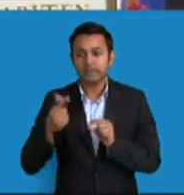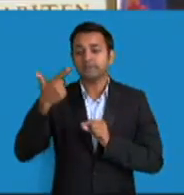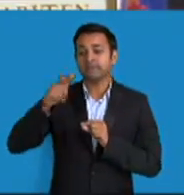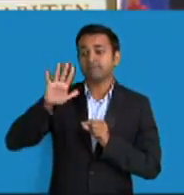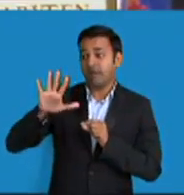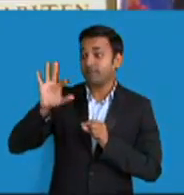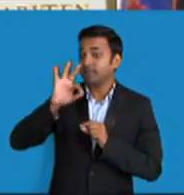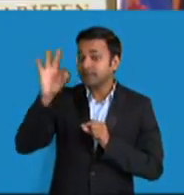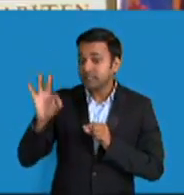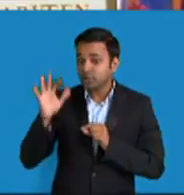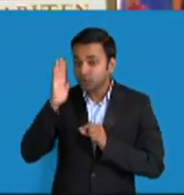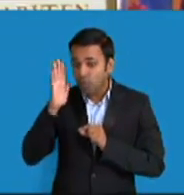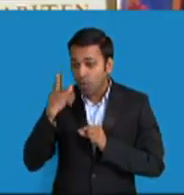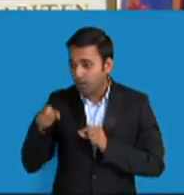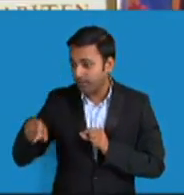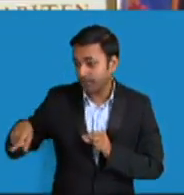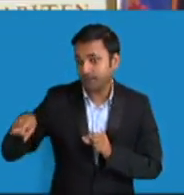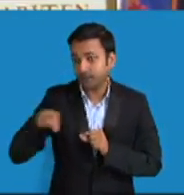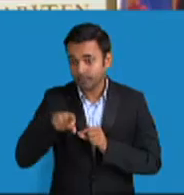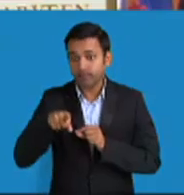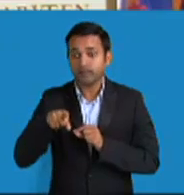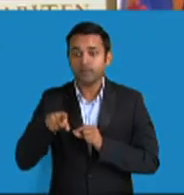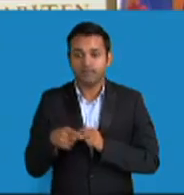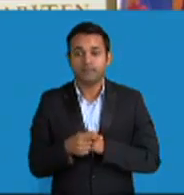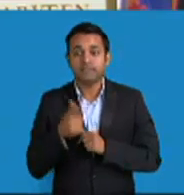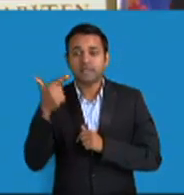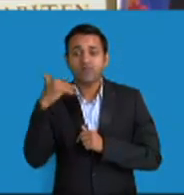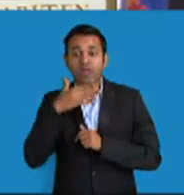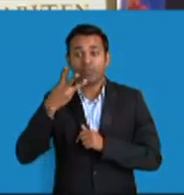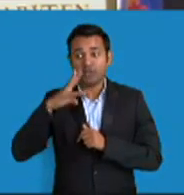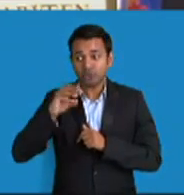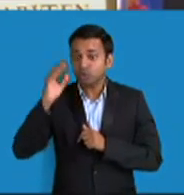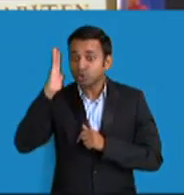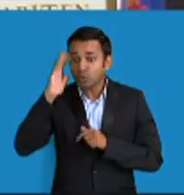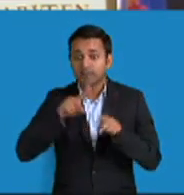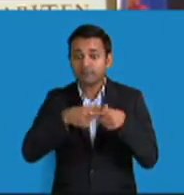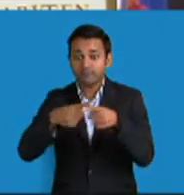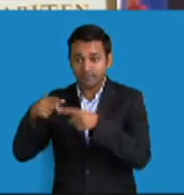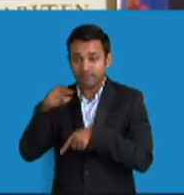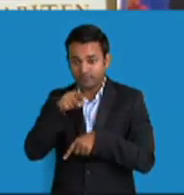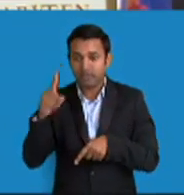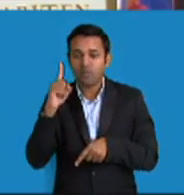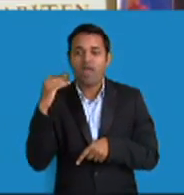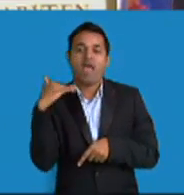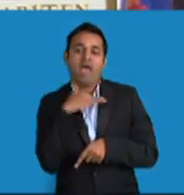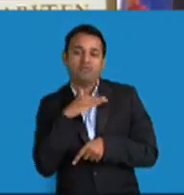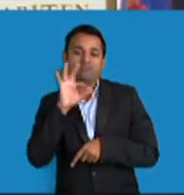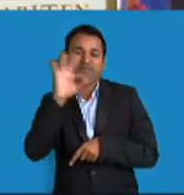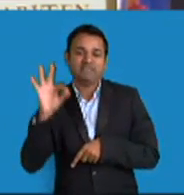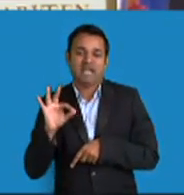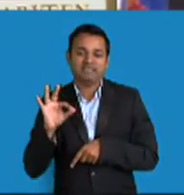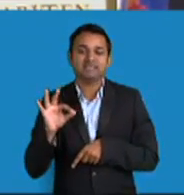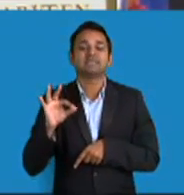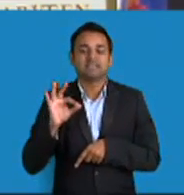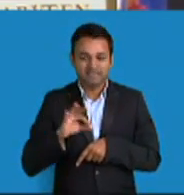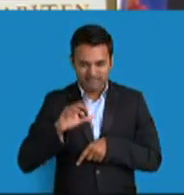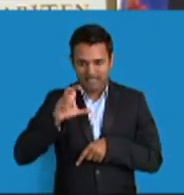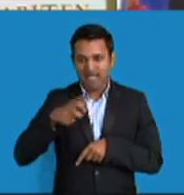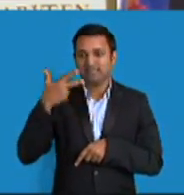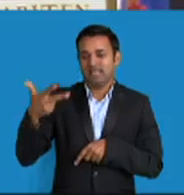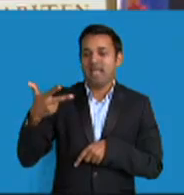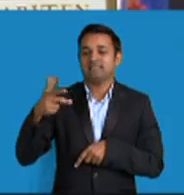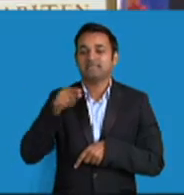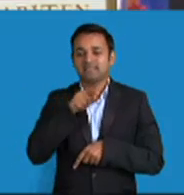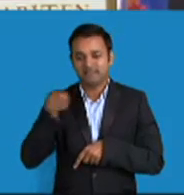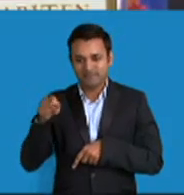the 736 primary schools, who had 100% pass rate, Madam Speaker. So in this category,